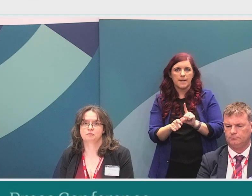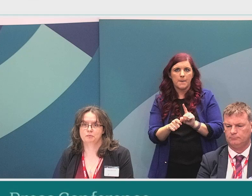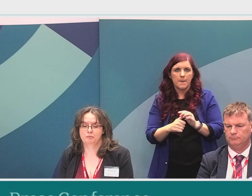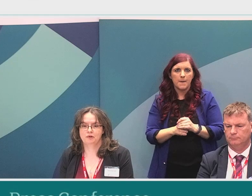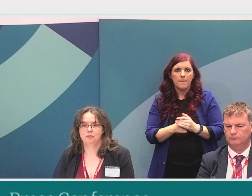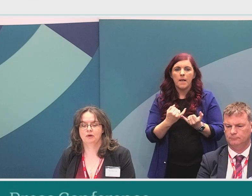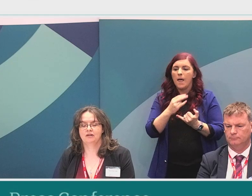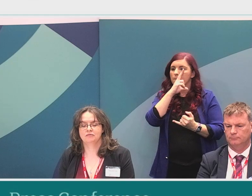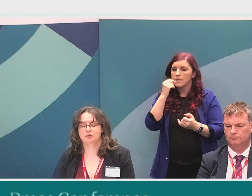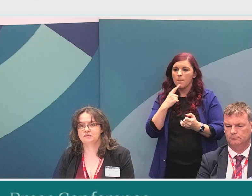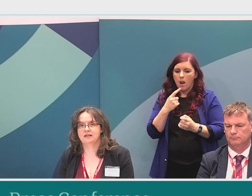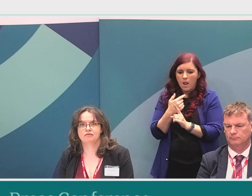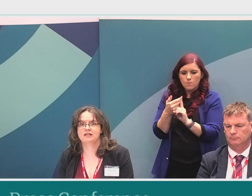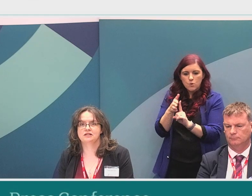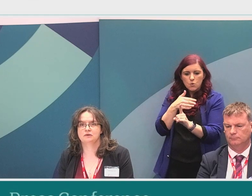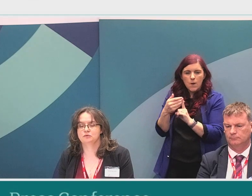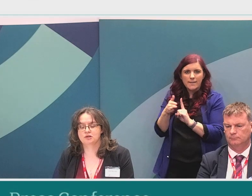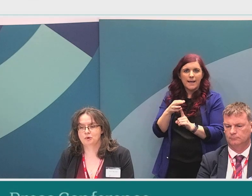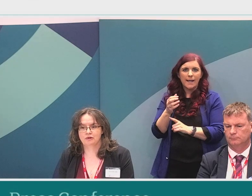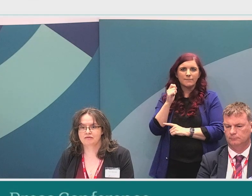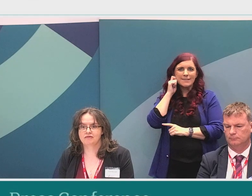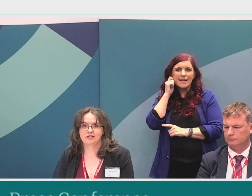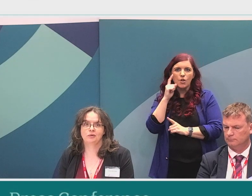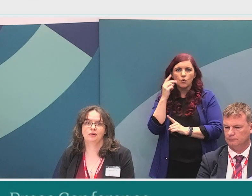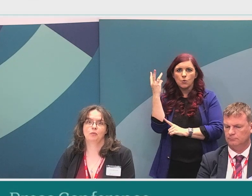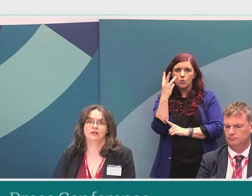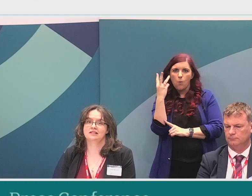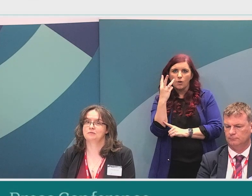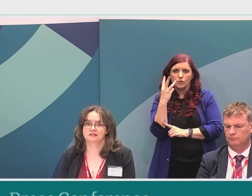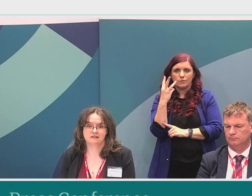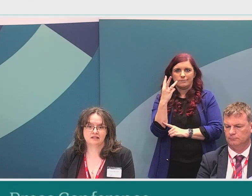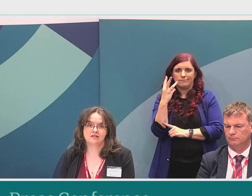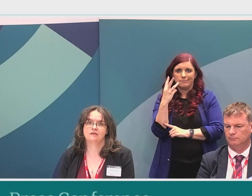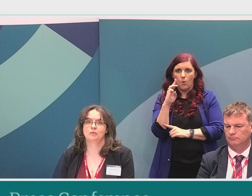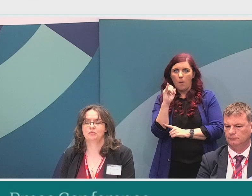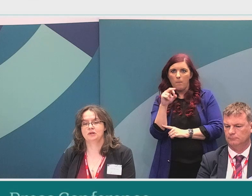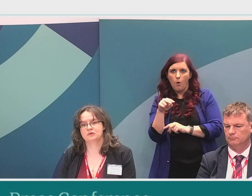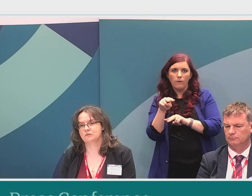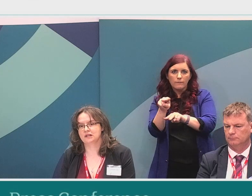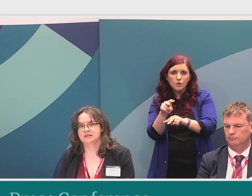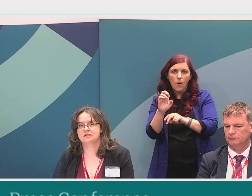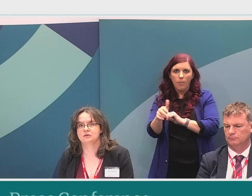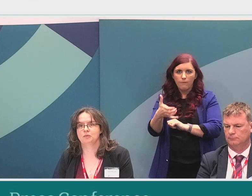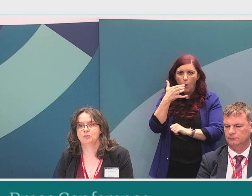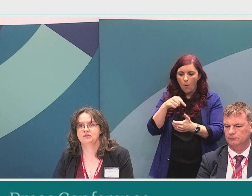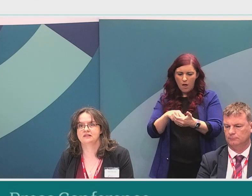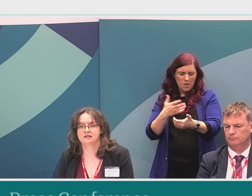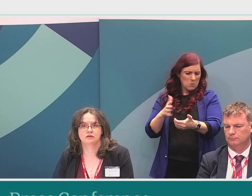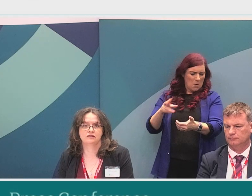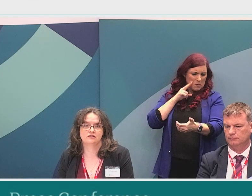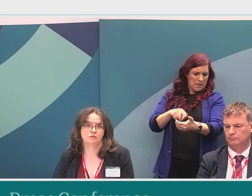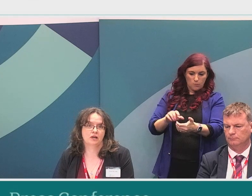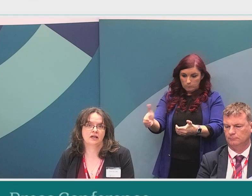teenagers, persuading a friend to watch a pornographic video when they didn't want to see it, someone being persuaded to pose in a